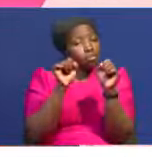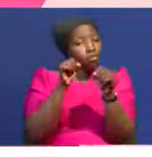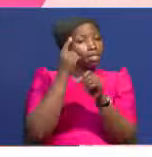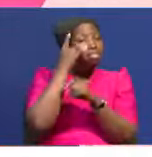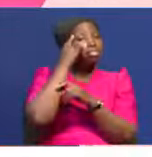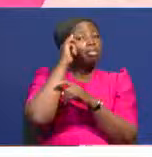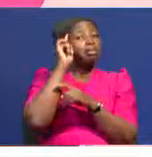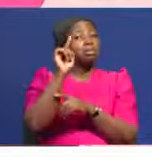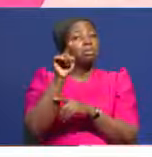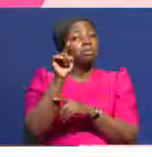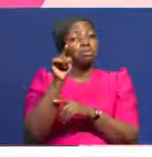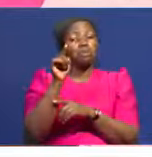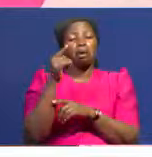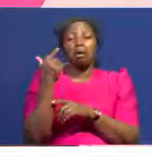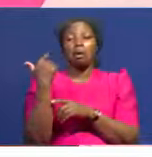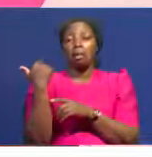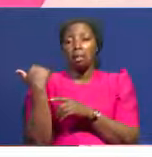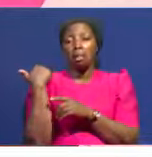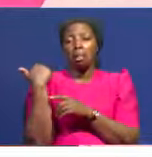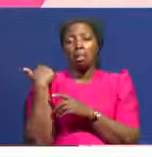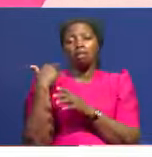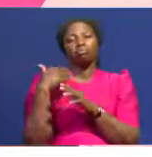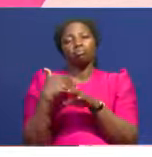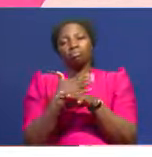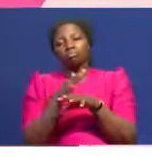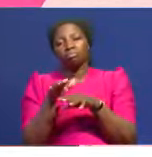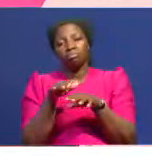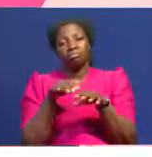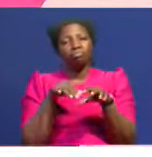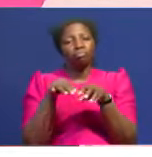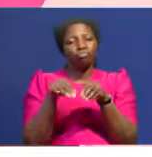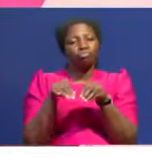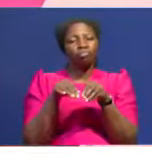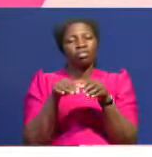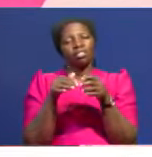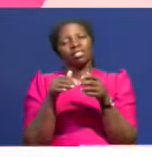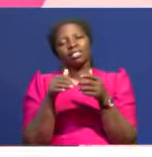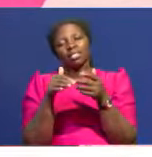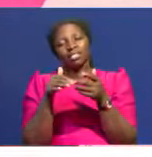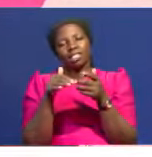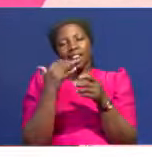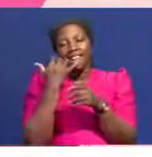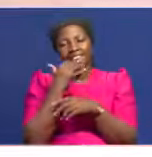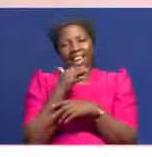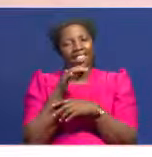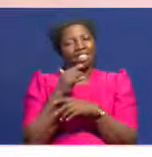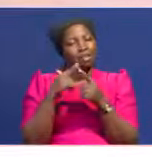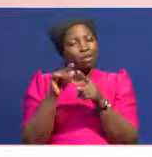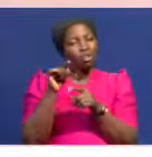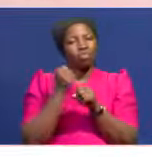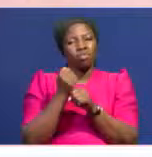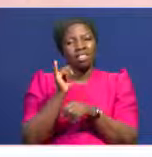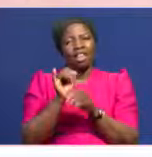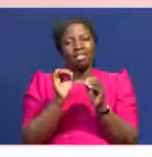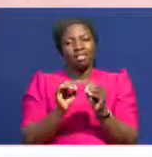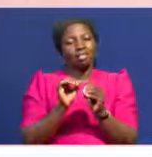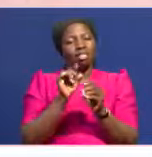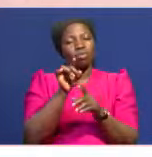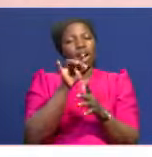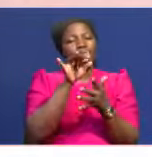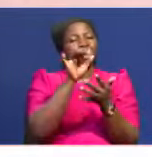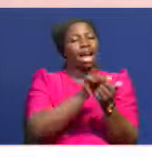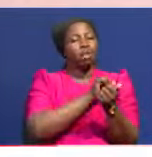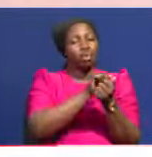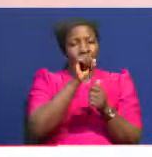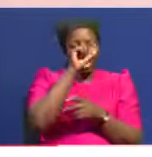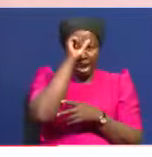destabilizing regarding Gachagua, but you are not. You are destabilizing the government of President William Ruto. We want to assure you,